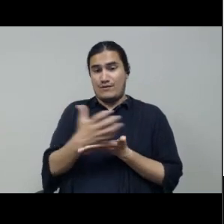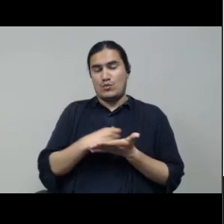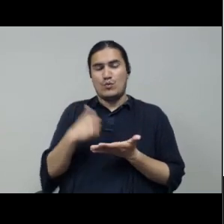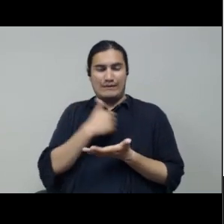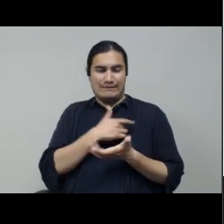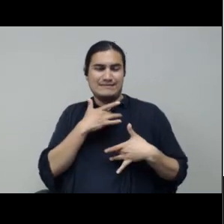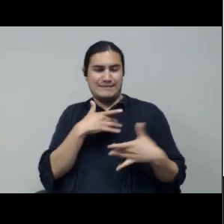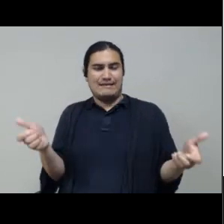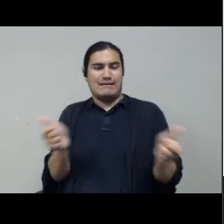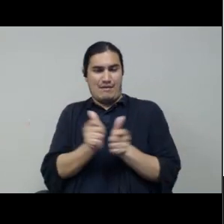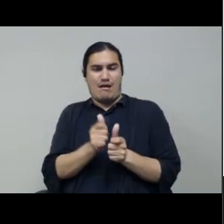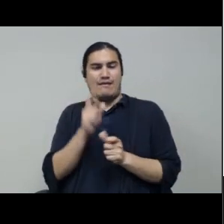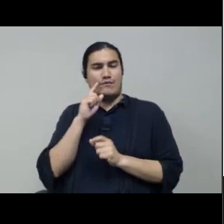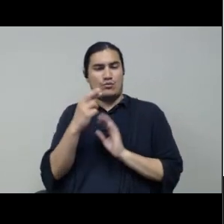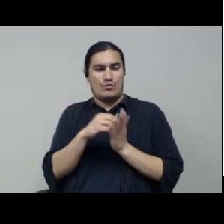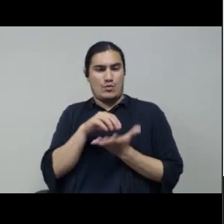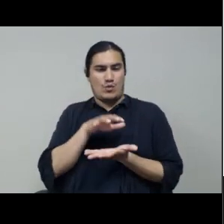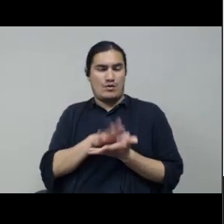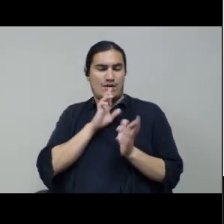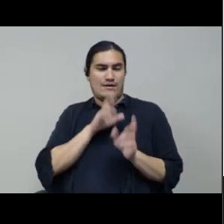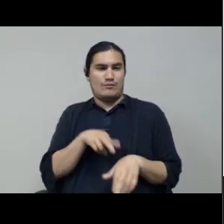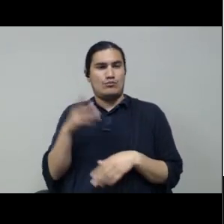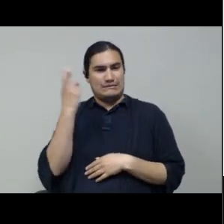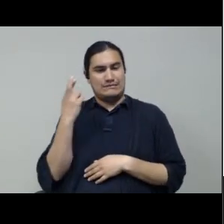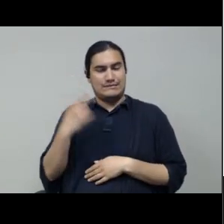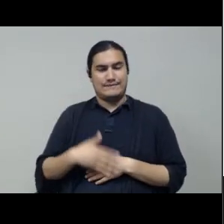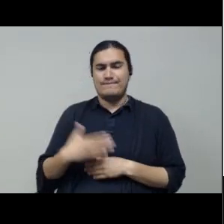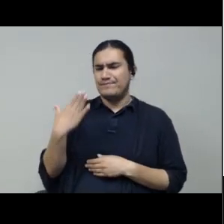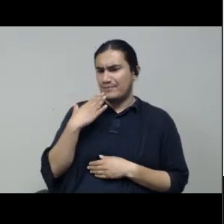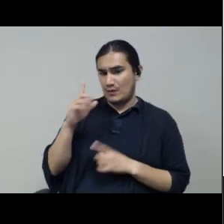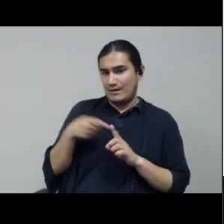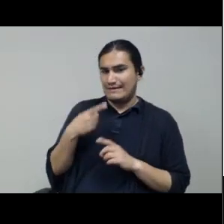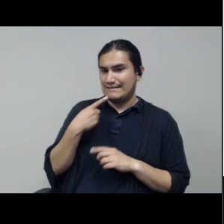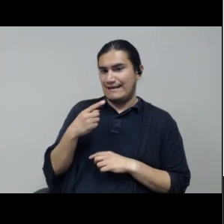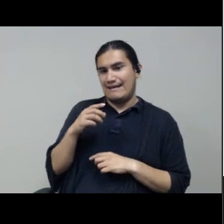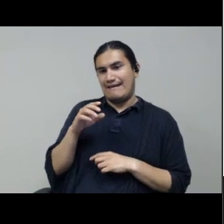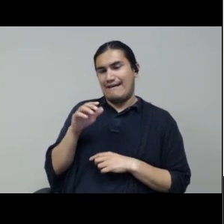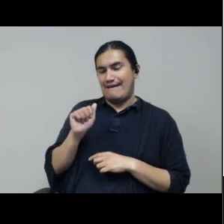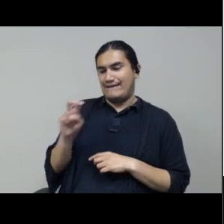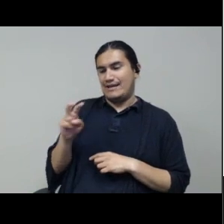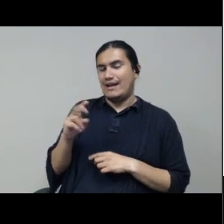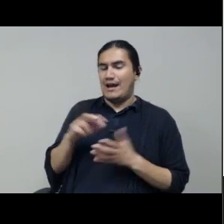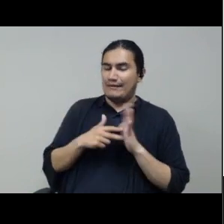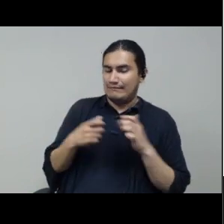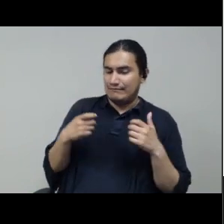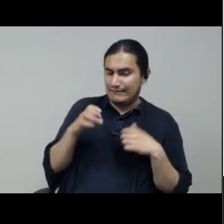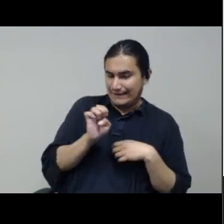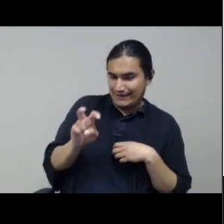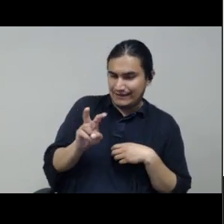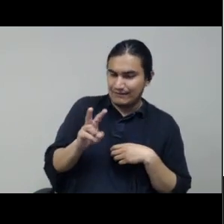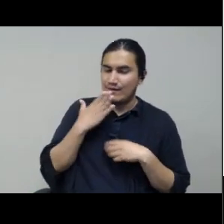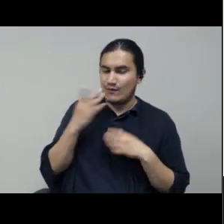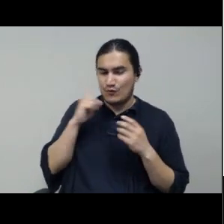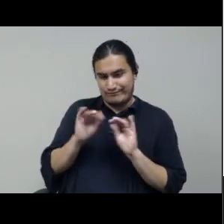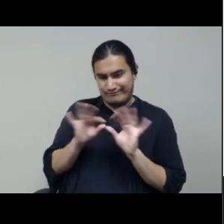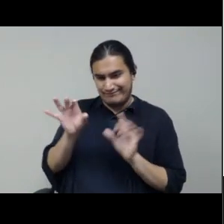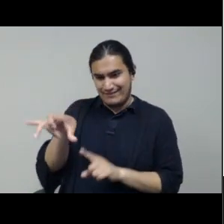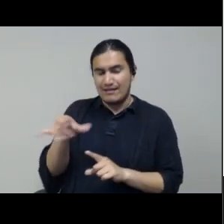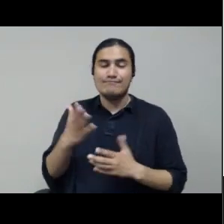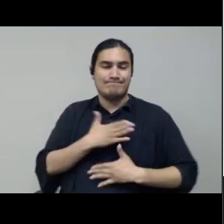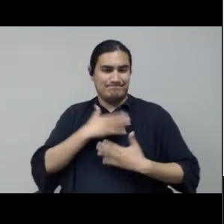for reporting purposes. Thank you. And when I said AV, I did mean EV. So thank you again for that clarification. Glad to see